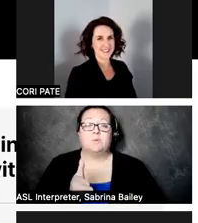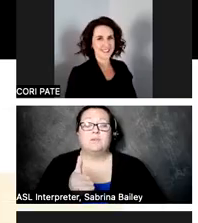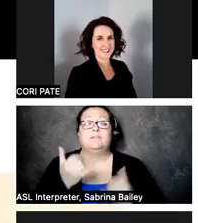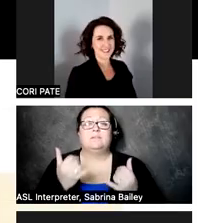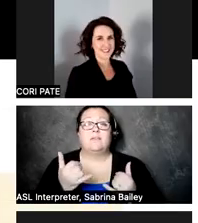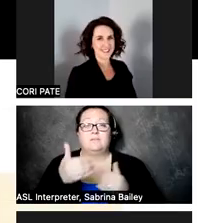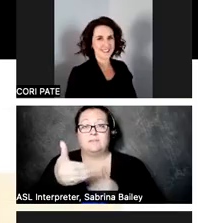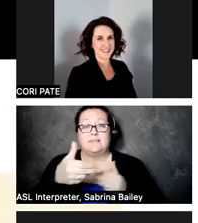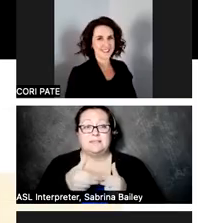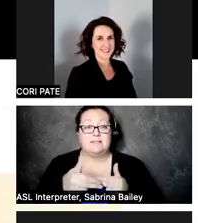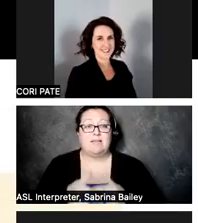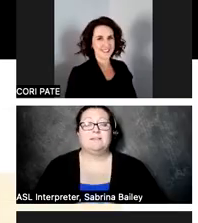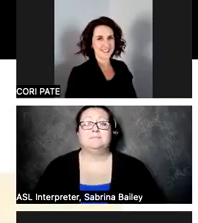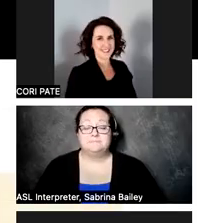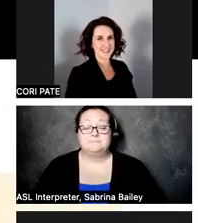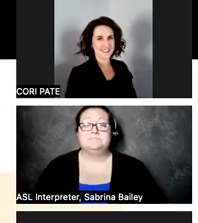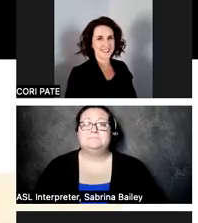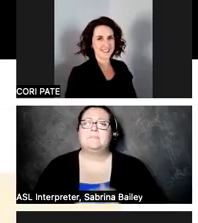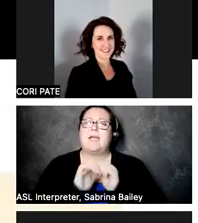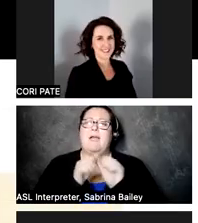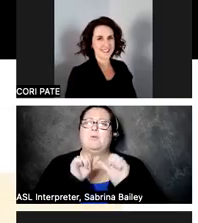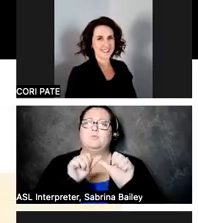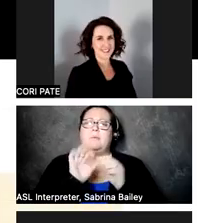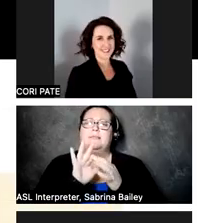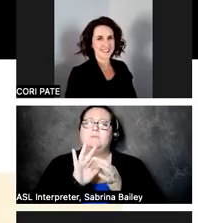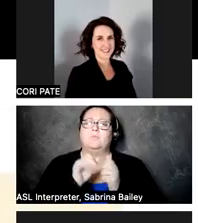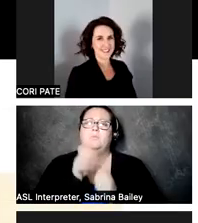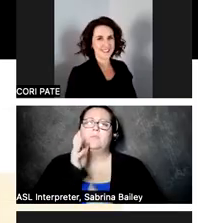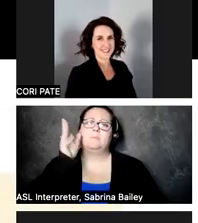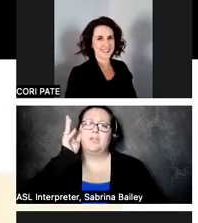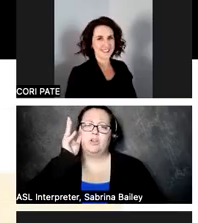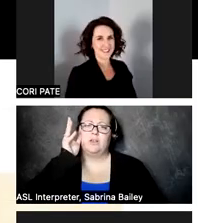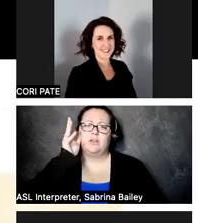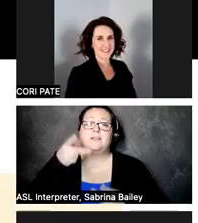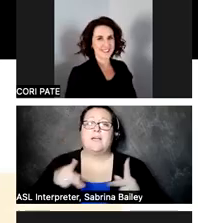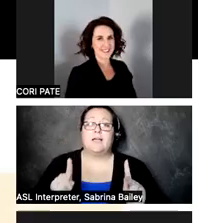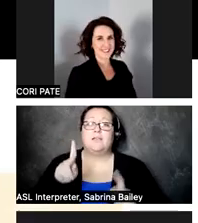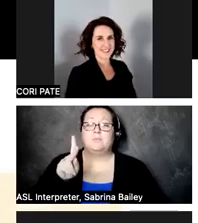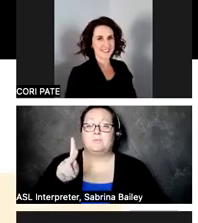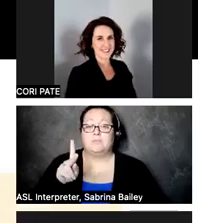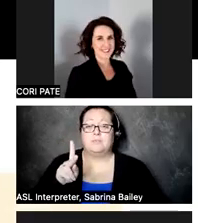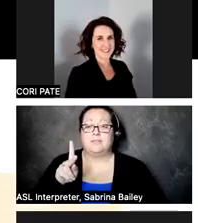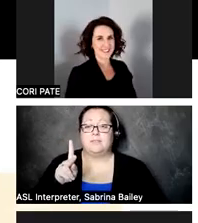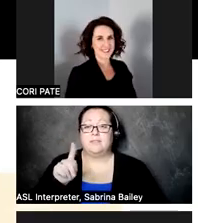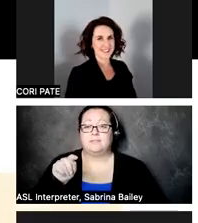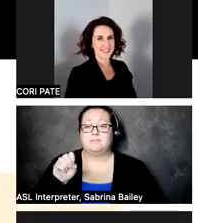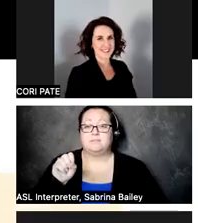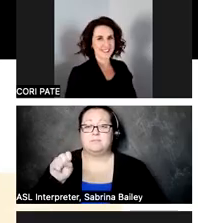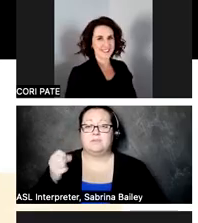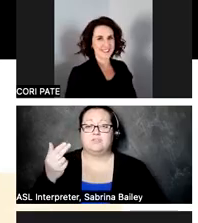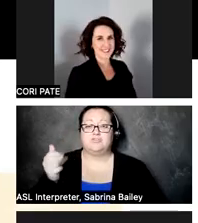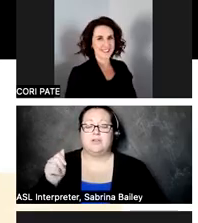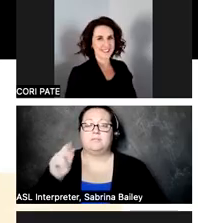slide, please. We're gonna look at how to maintain relationship with parents, and I'll let Kansha lead the discussion. Kansha, thank you.